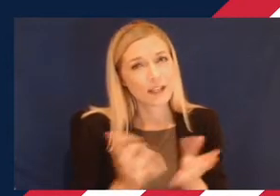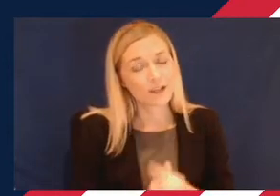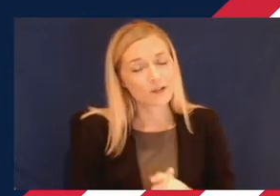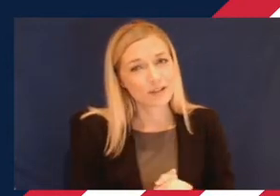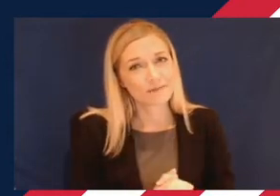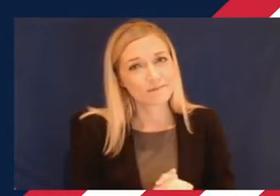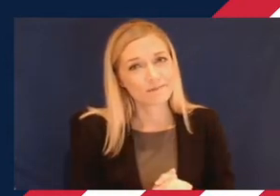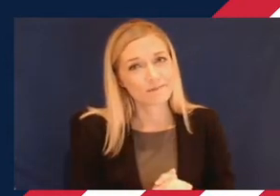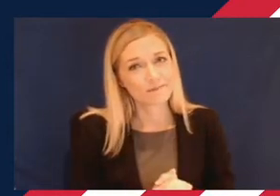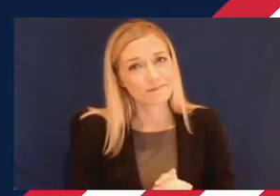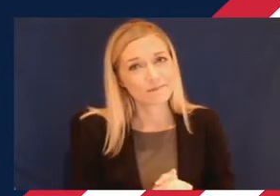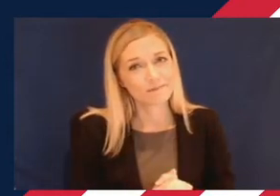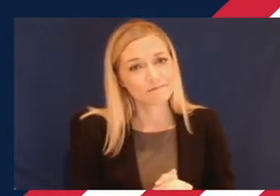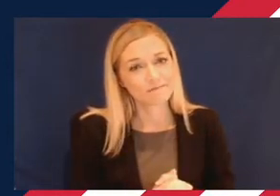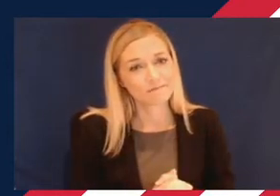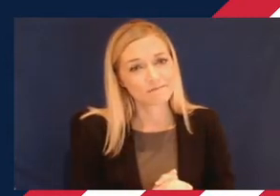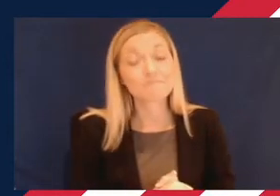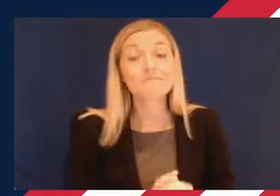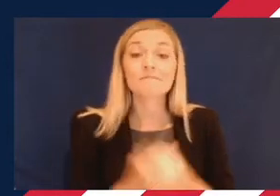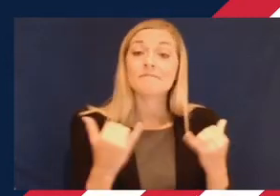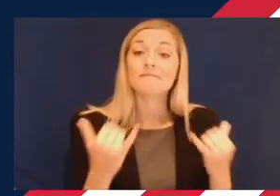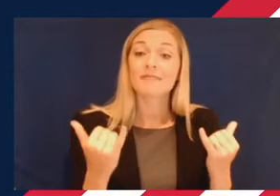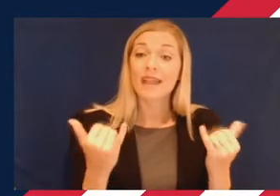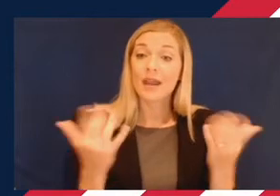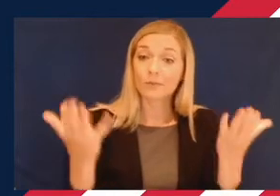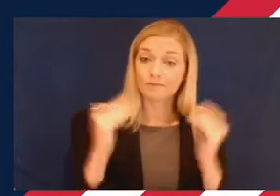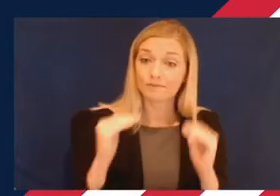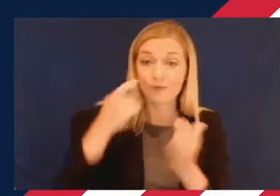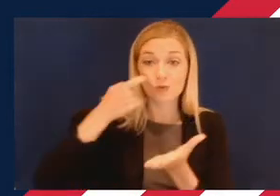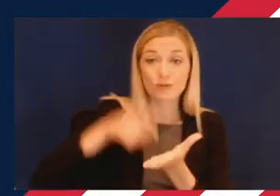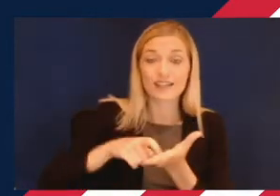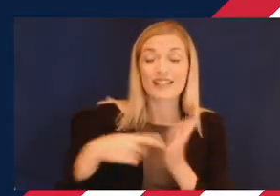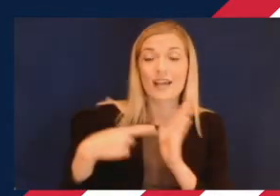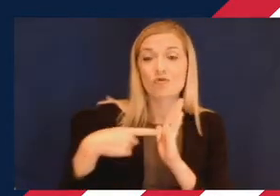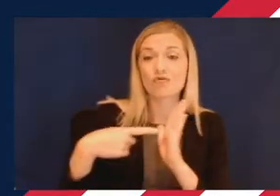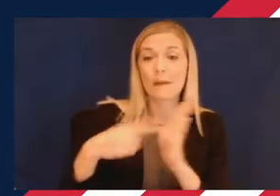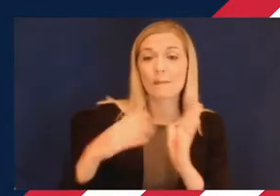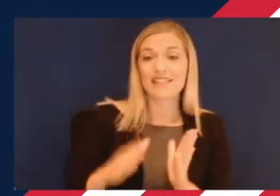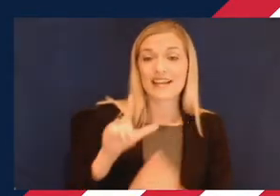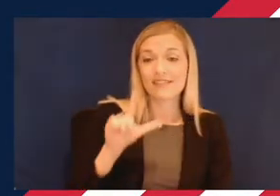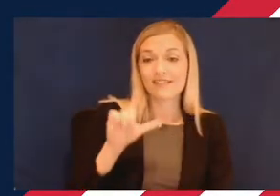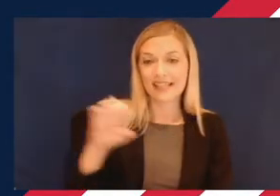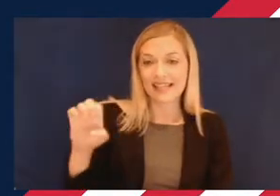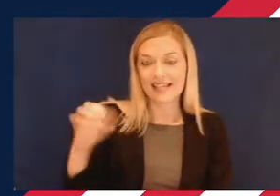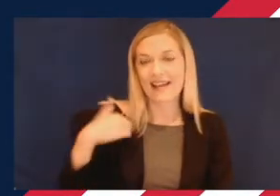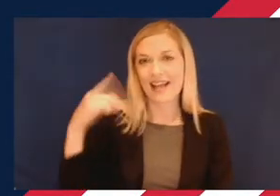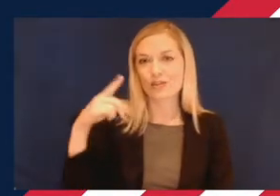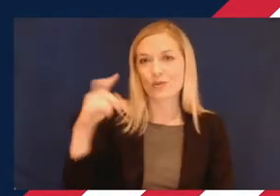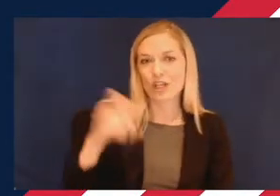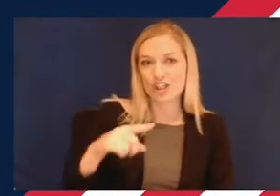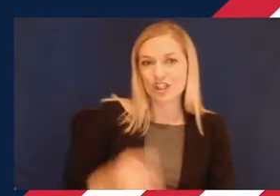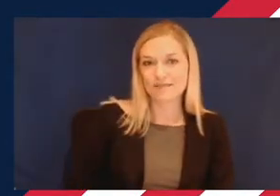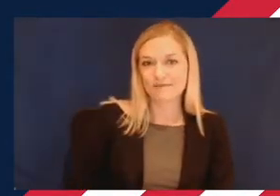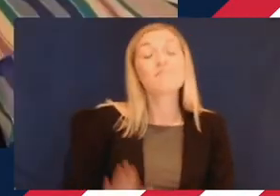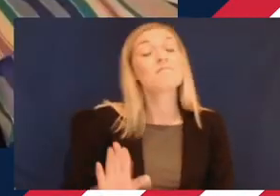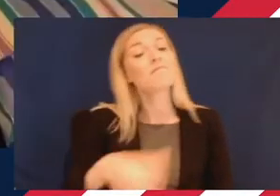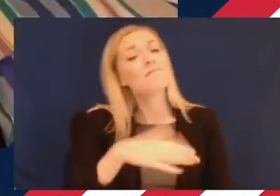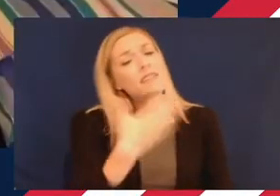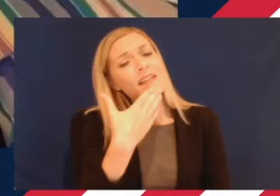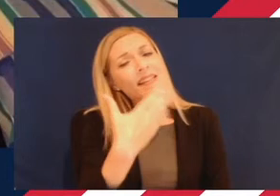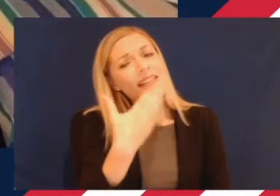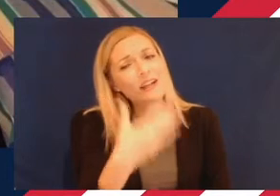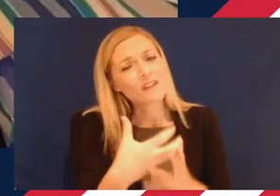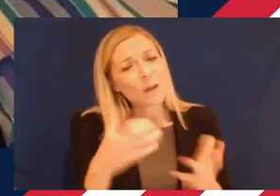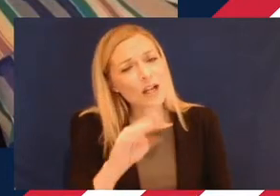I'd now like to recognize Representative Lee with a question. Thank you very much, Mayor Bottoms, and thank